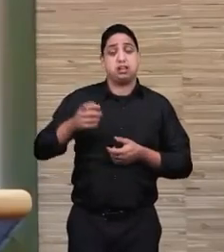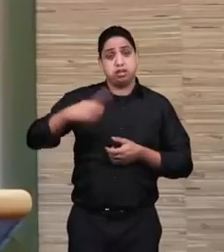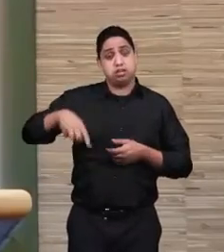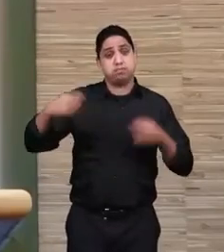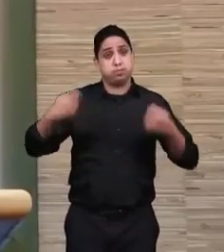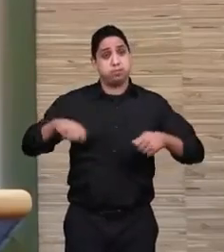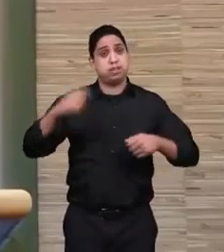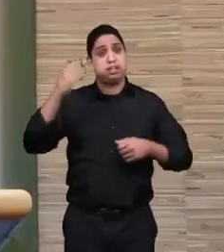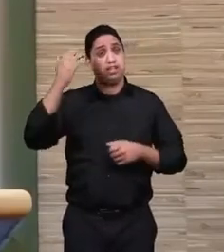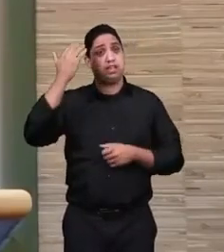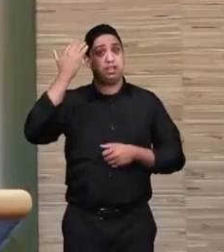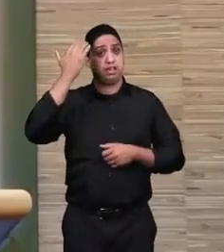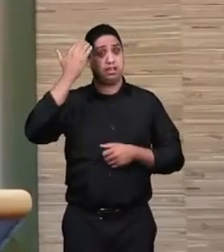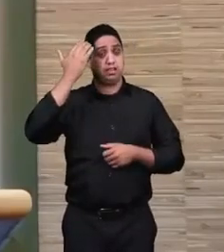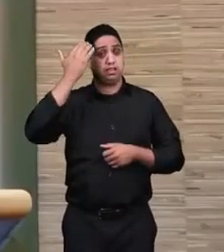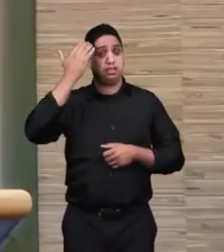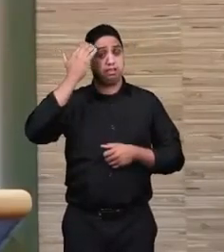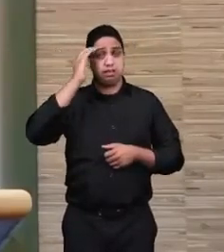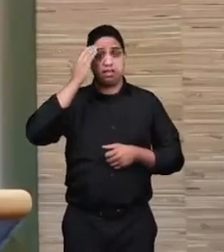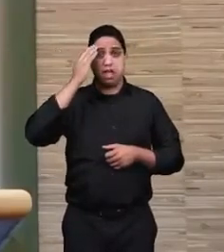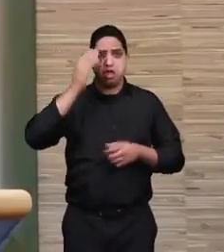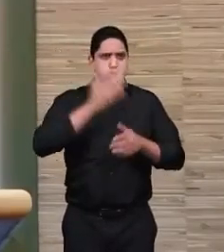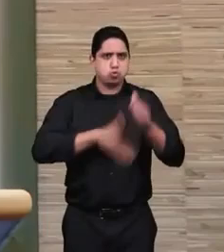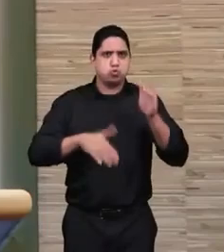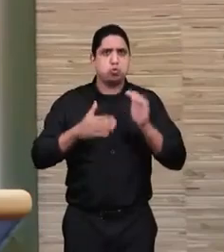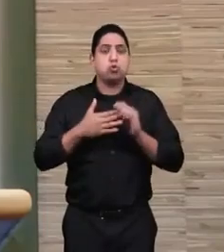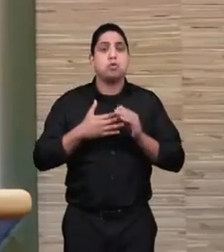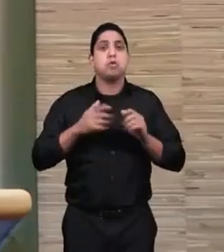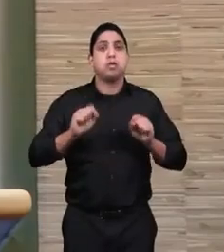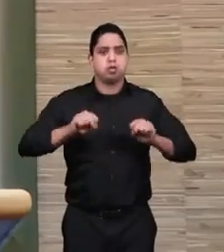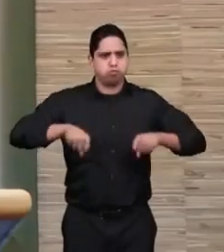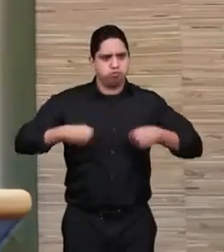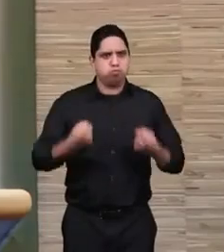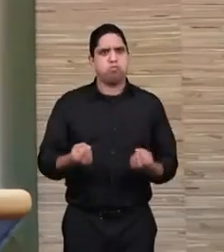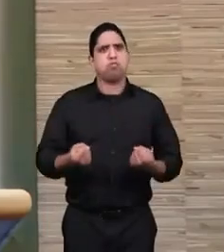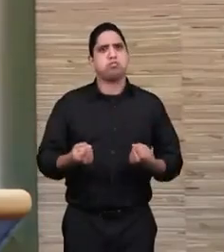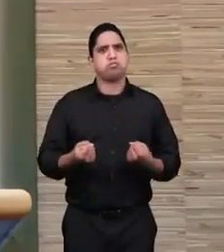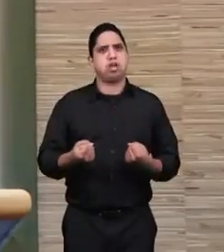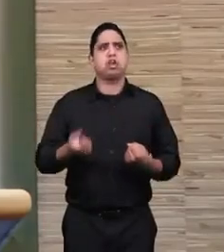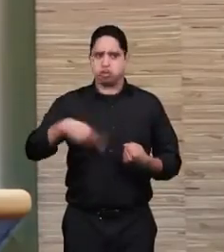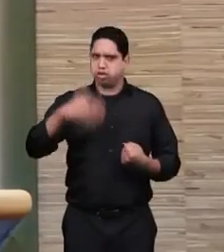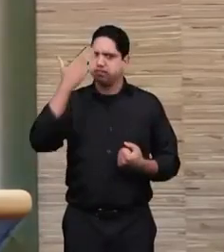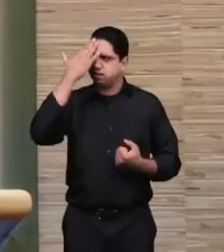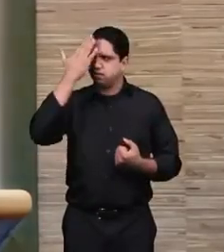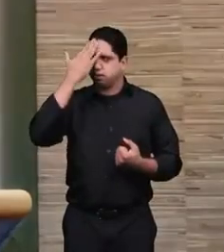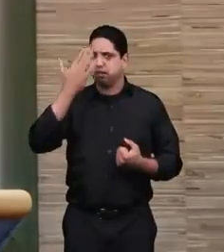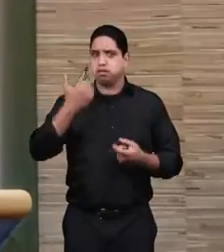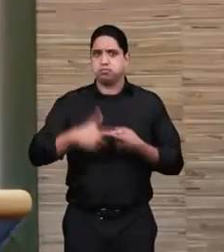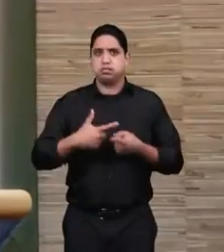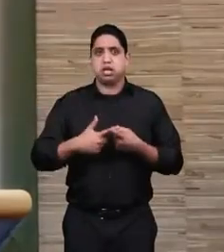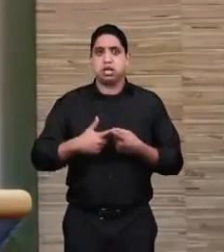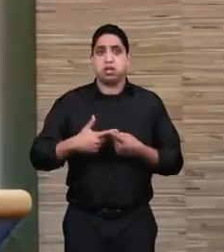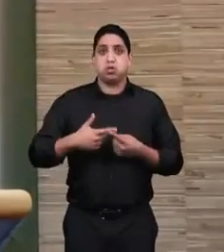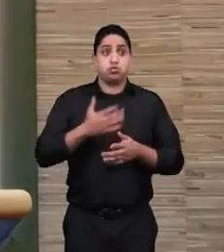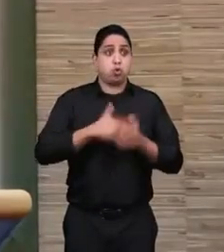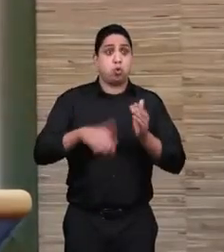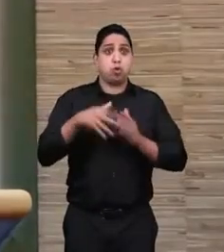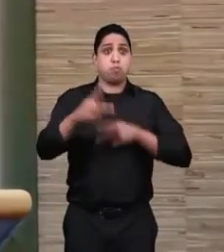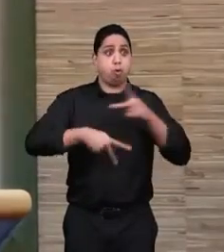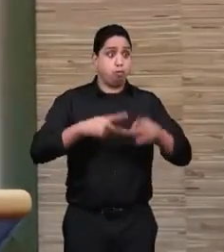And we understand that everything that was done was with great effort, because we didn't have the participation of all of our